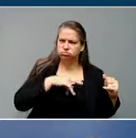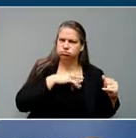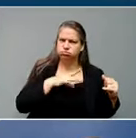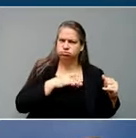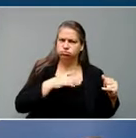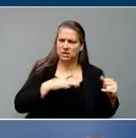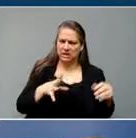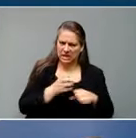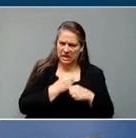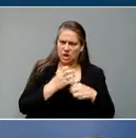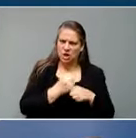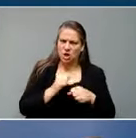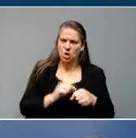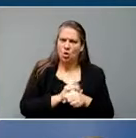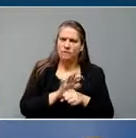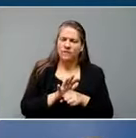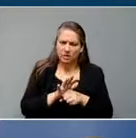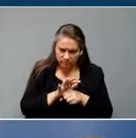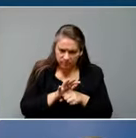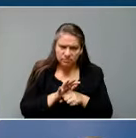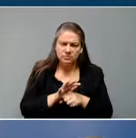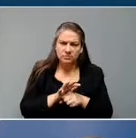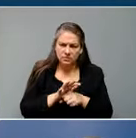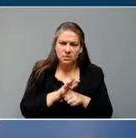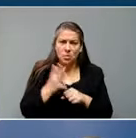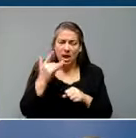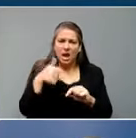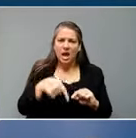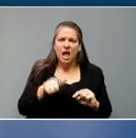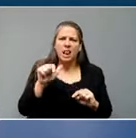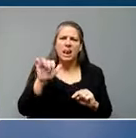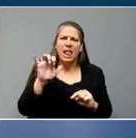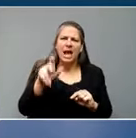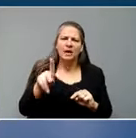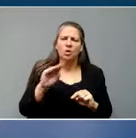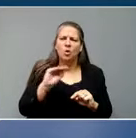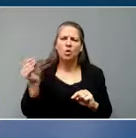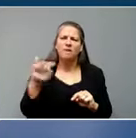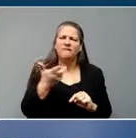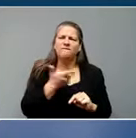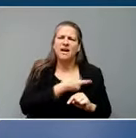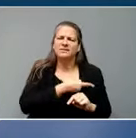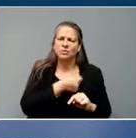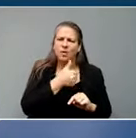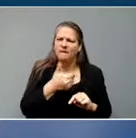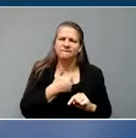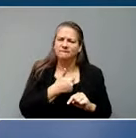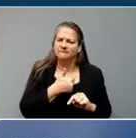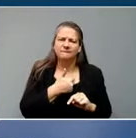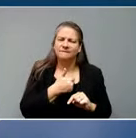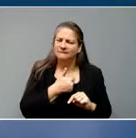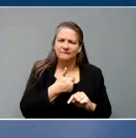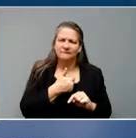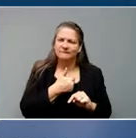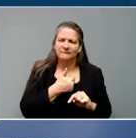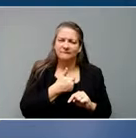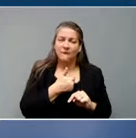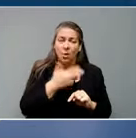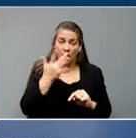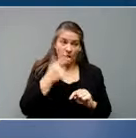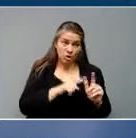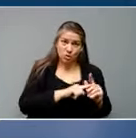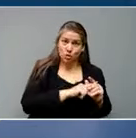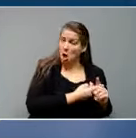This is a direct result of the lack of vaccine availability to them, because it didn't start that way. But you see